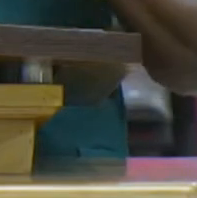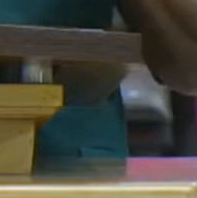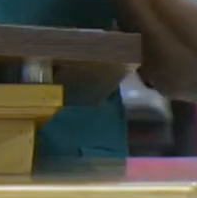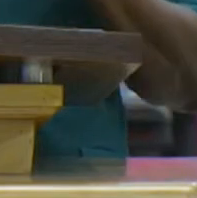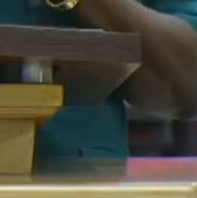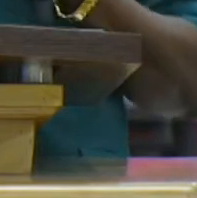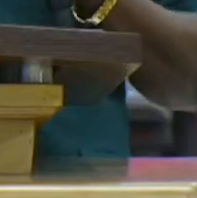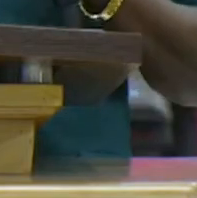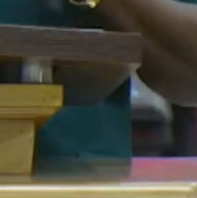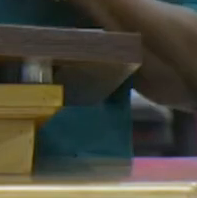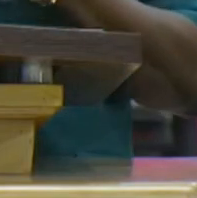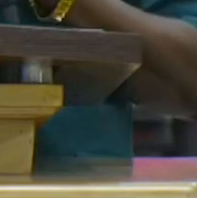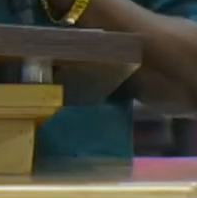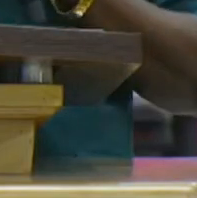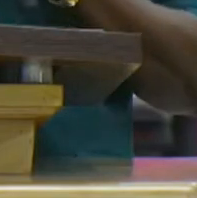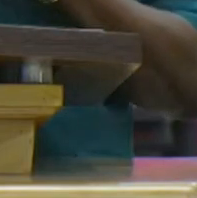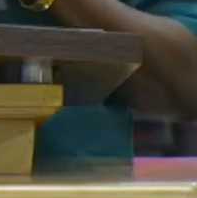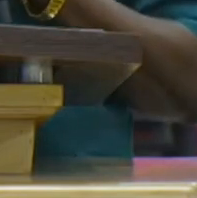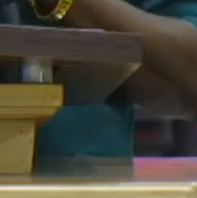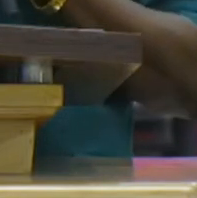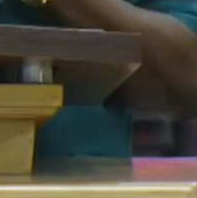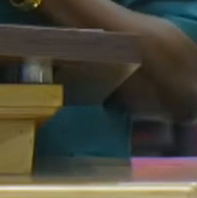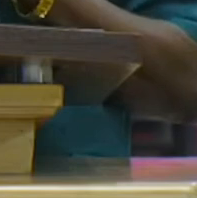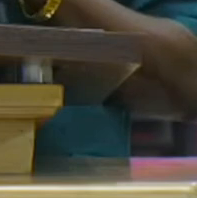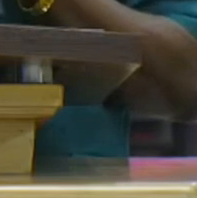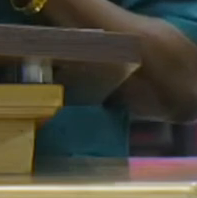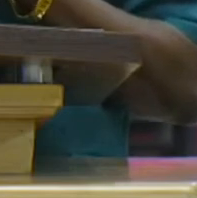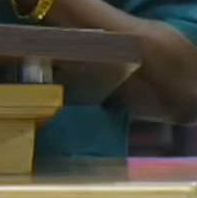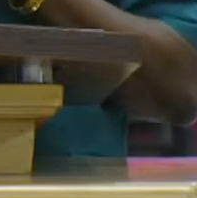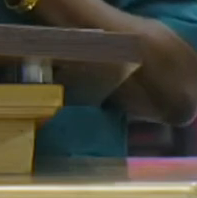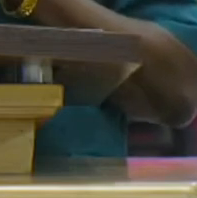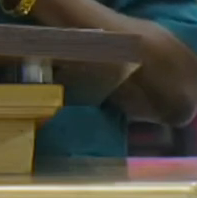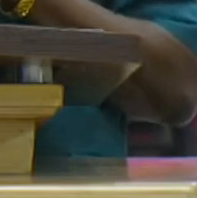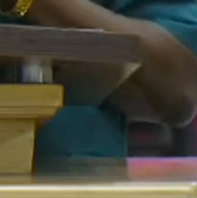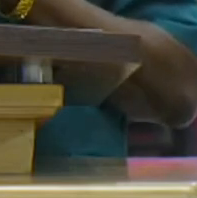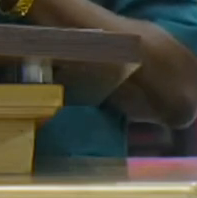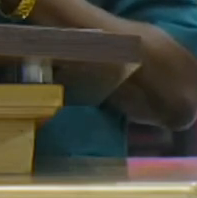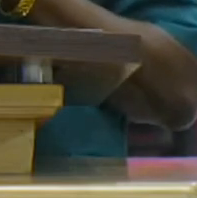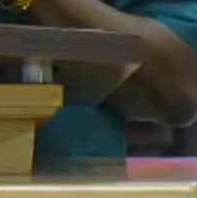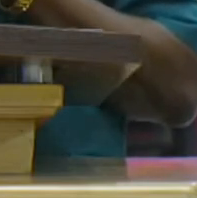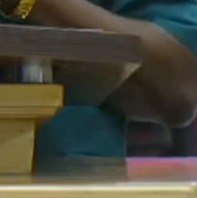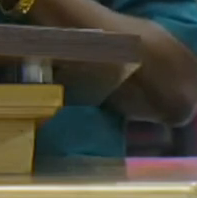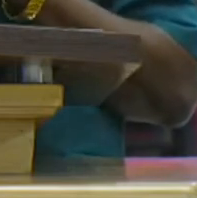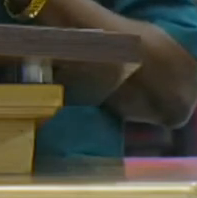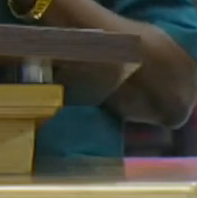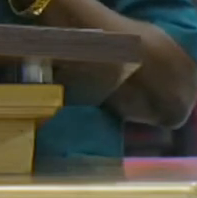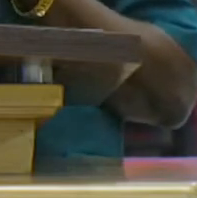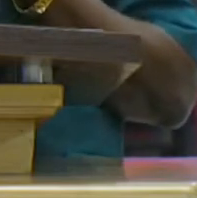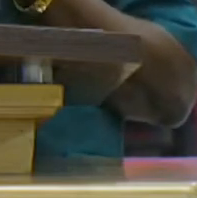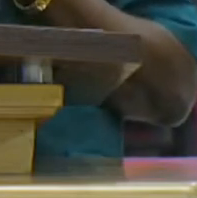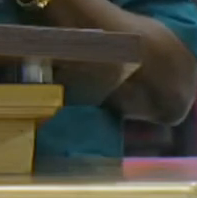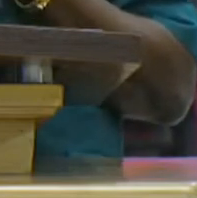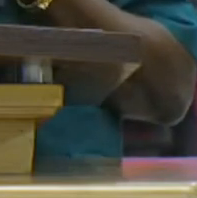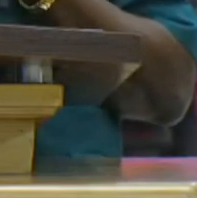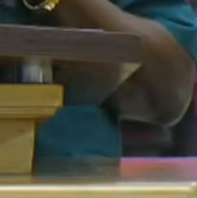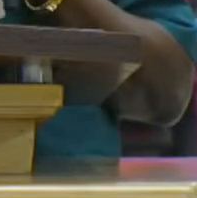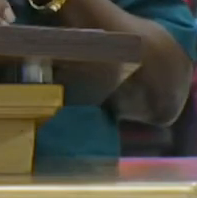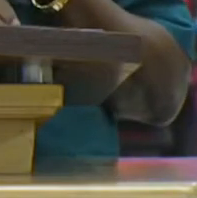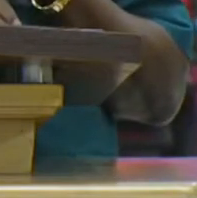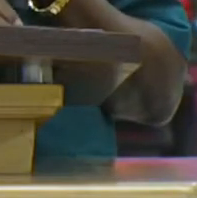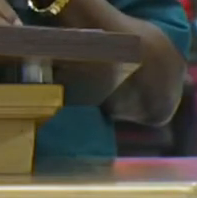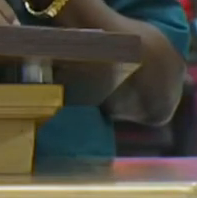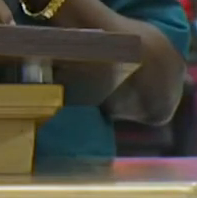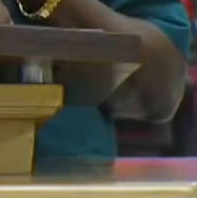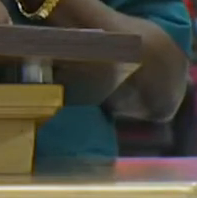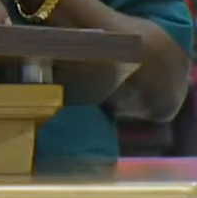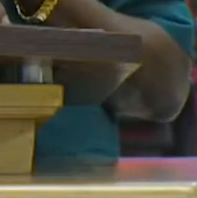And if there's any special area where you know you need that restoration urgently, to